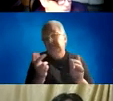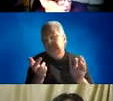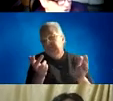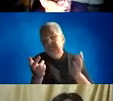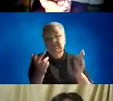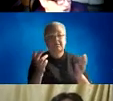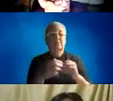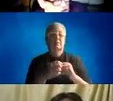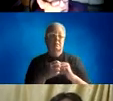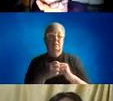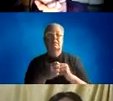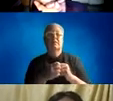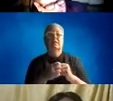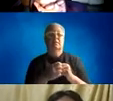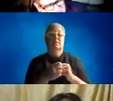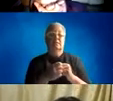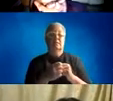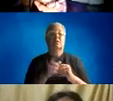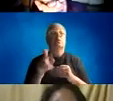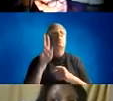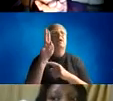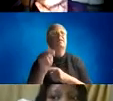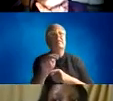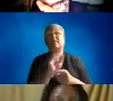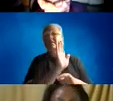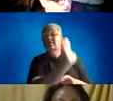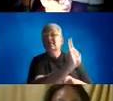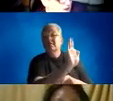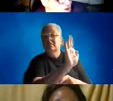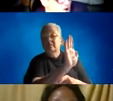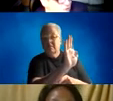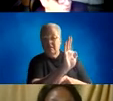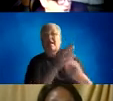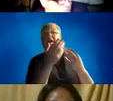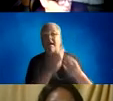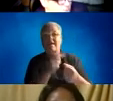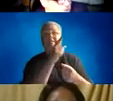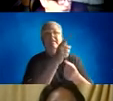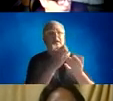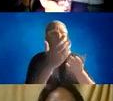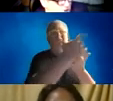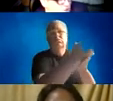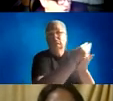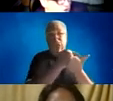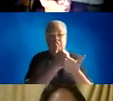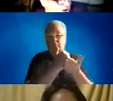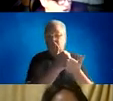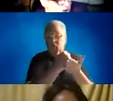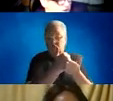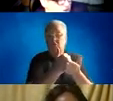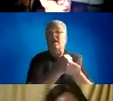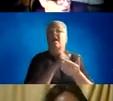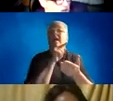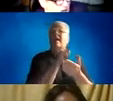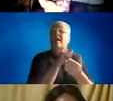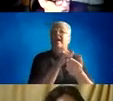of malnutrition is. The UN does collect data on people, particularly for children who are